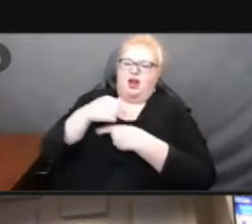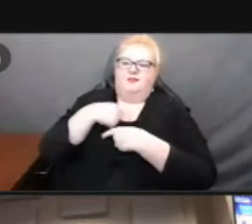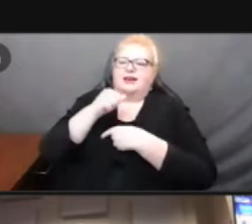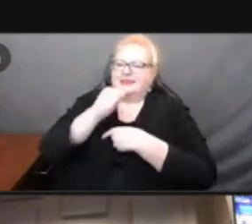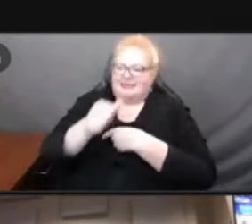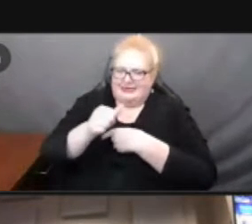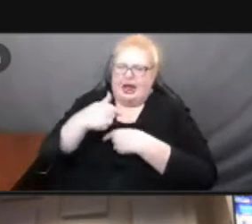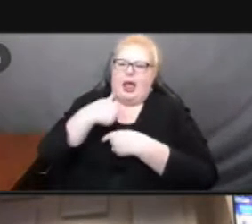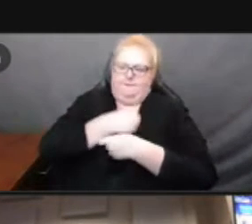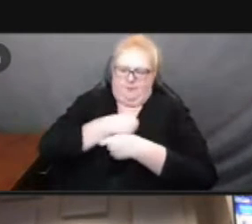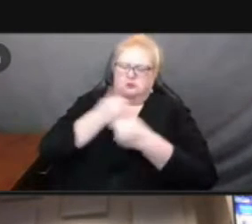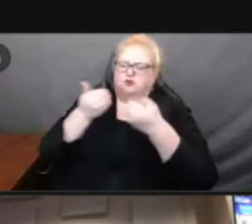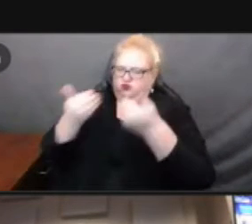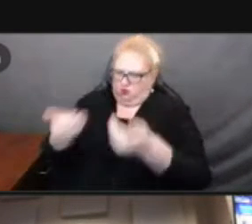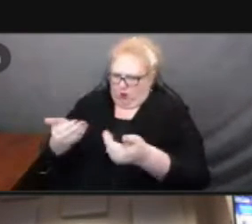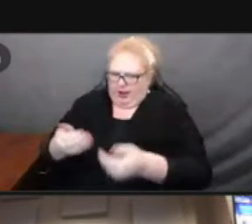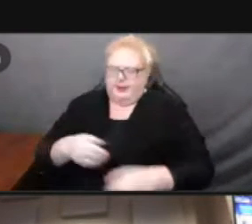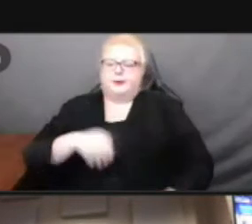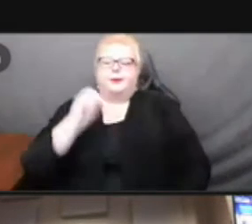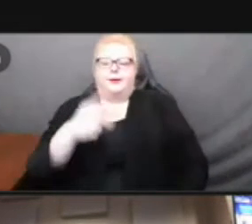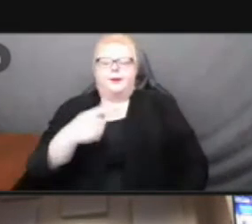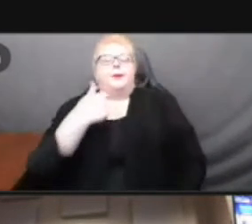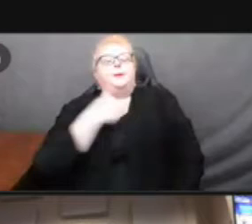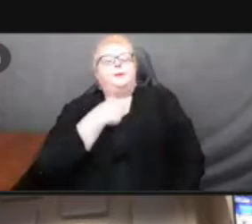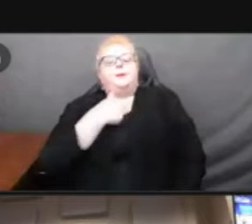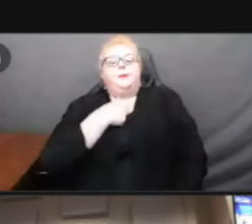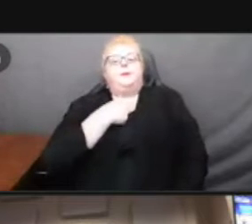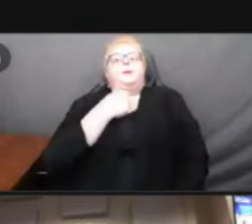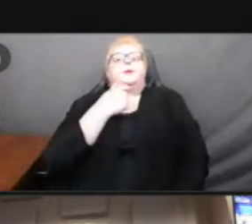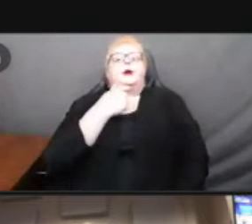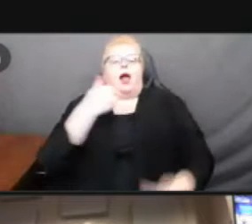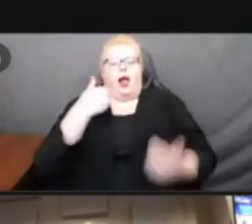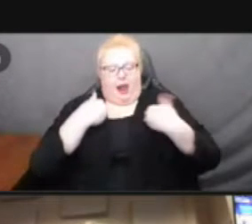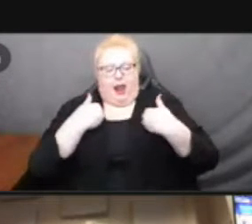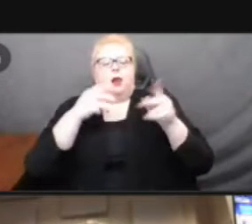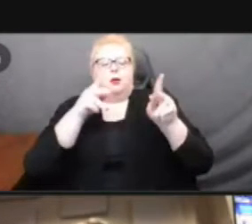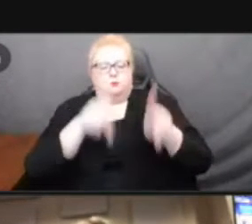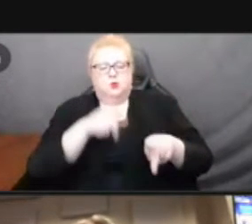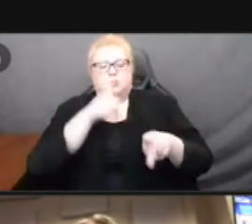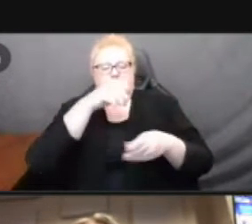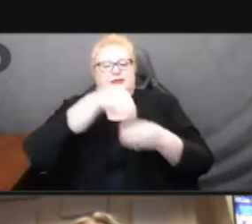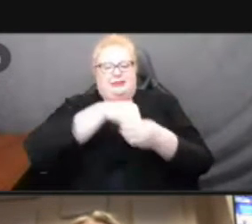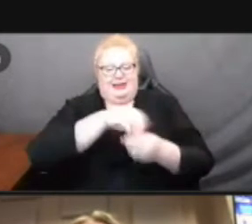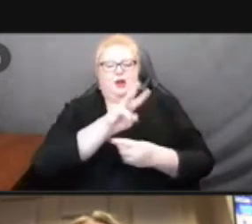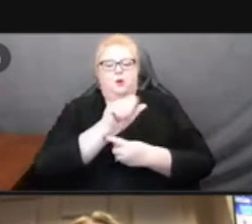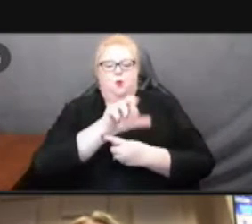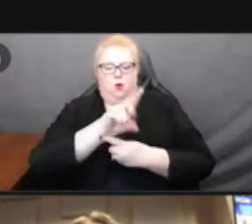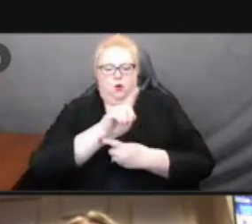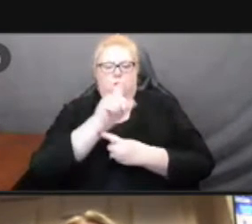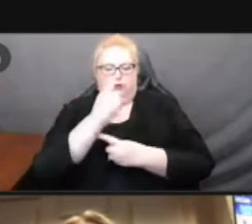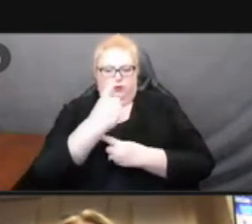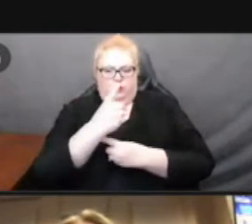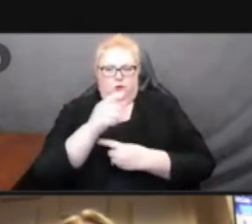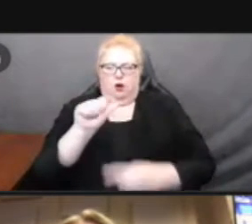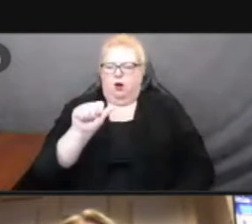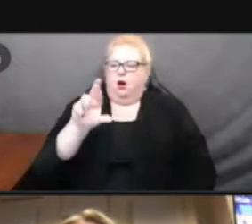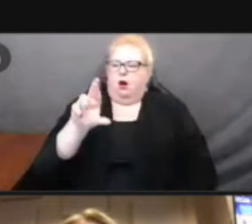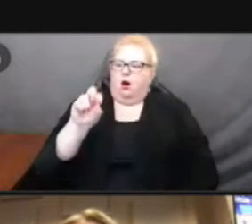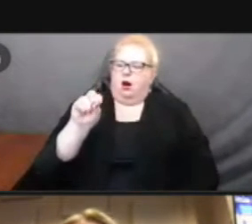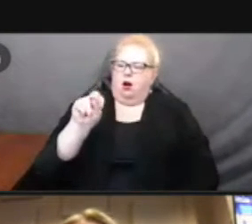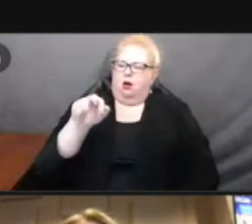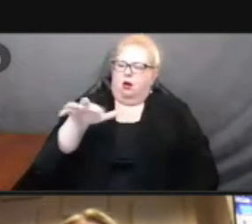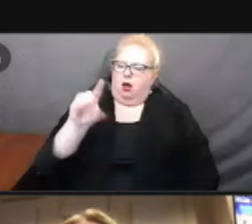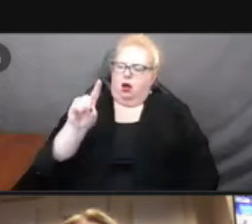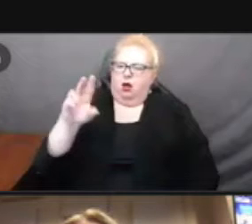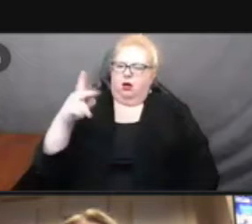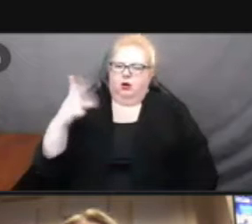on. this was a resident of Ward 1, and you all know him, Arnard Crump. And